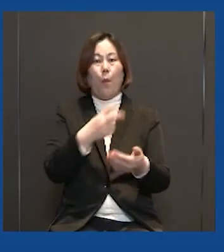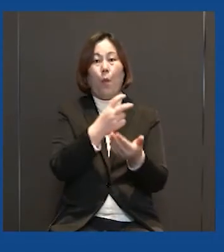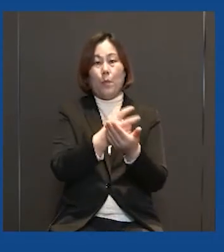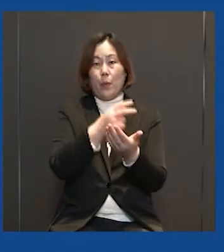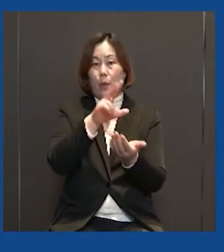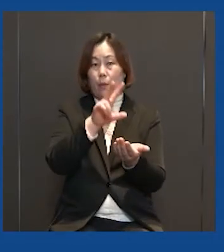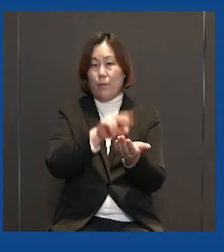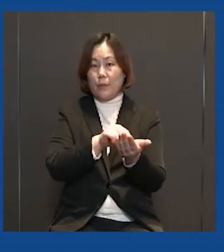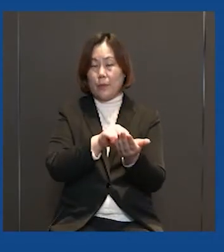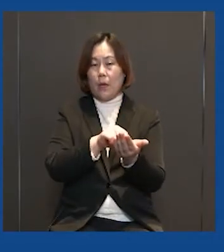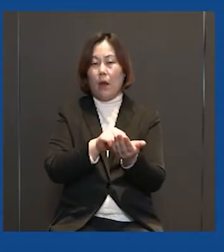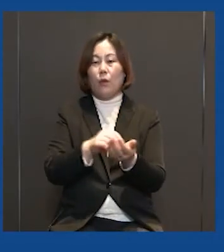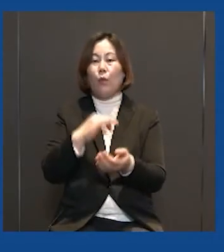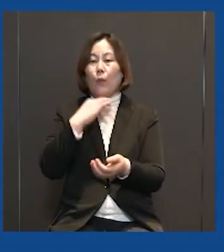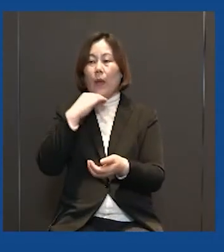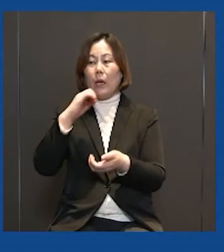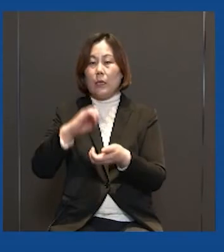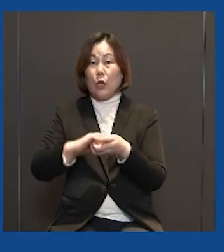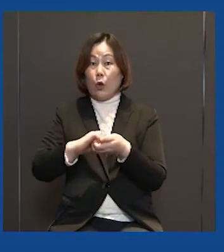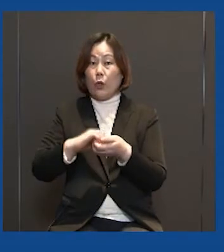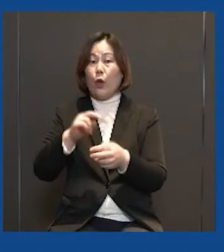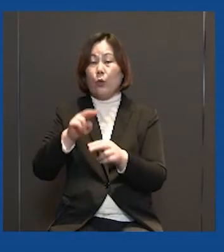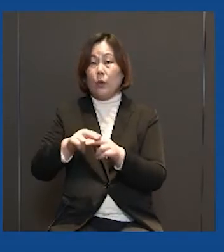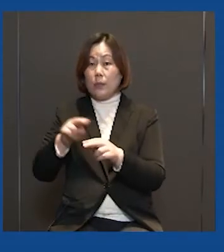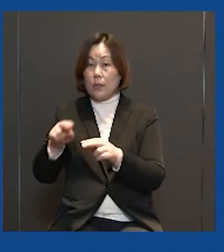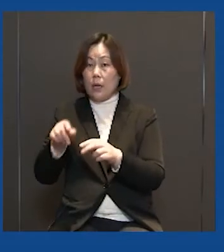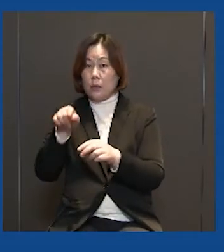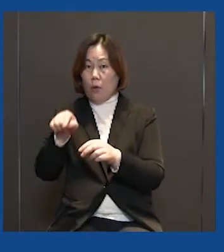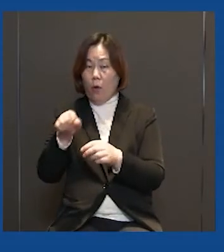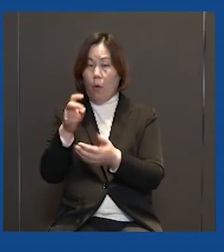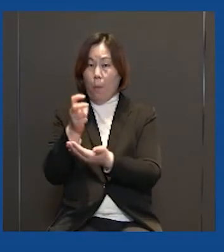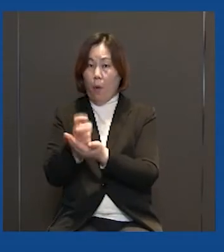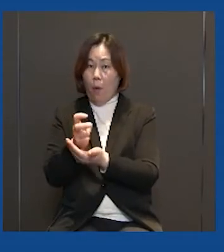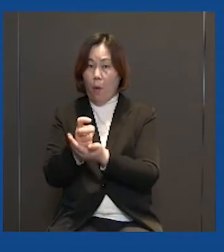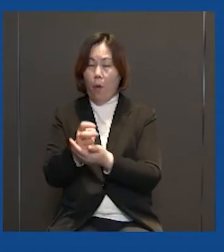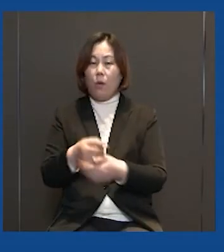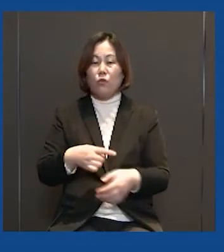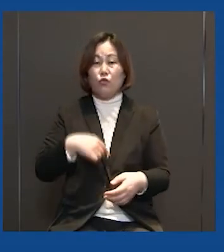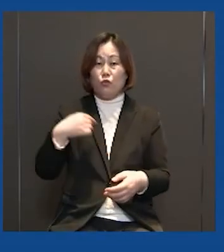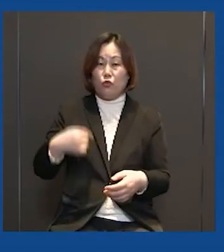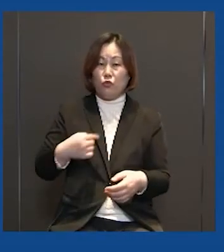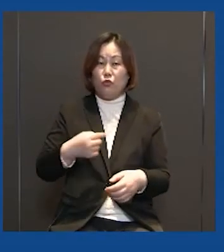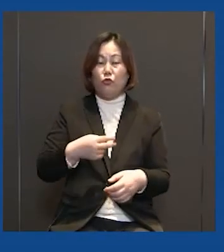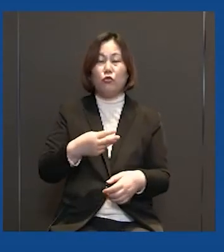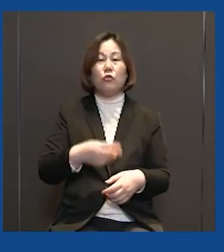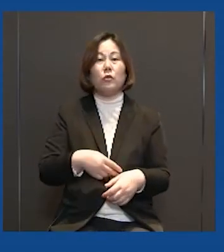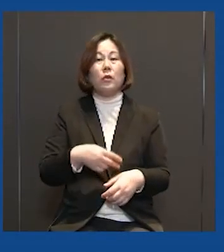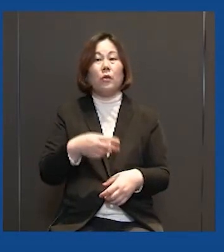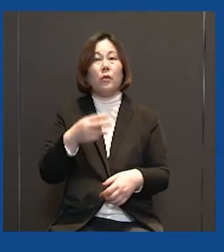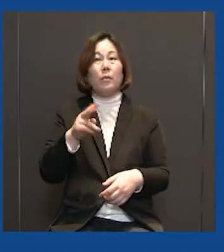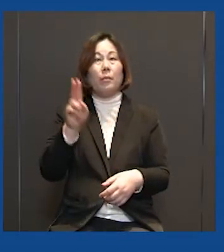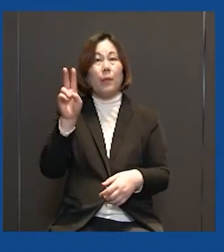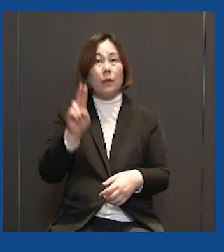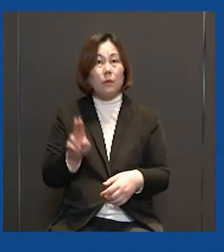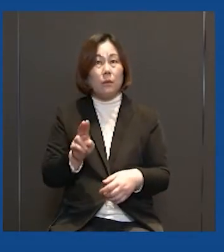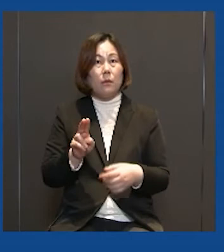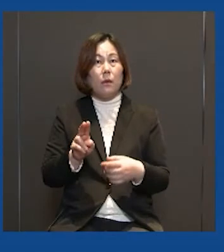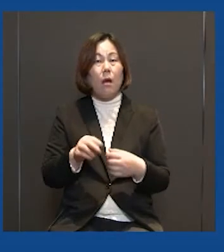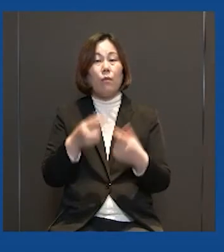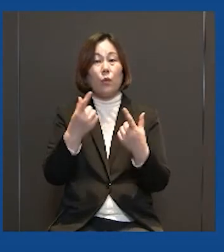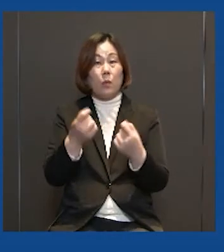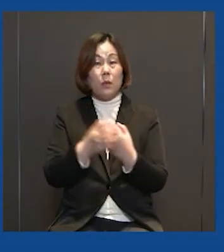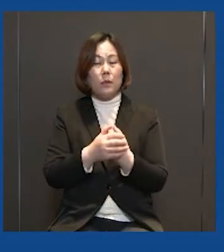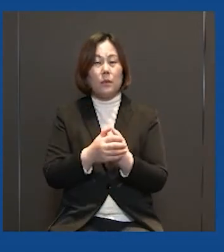Vietnam, they remain as they were 20, 25 years ago. The official narratives and